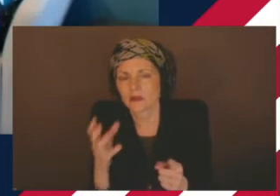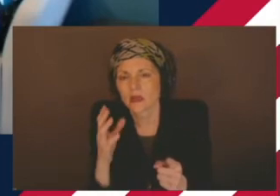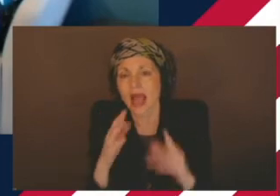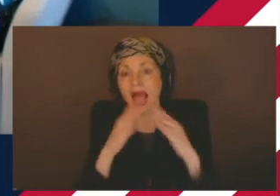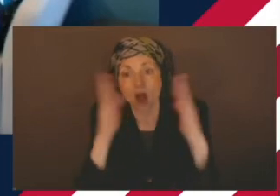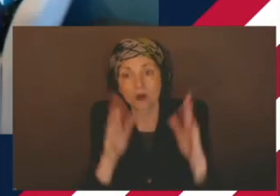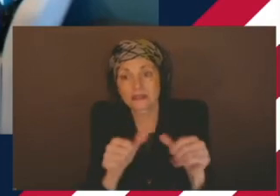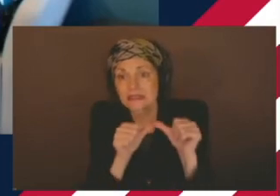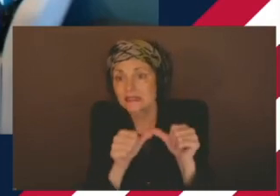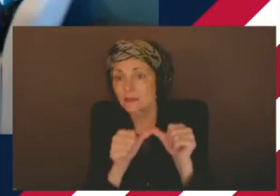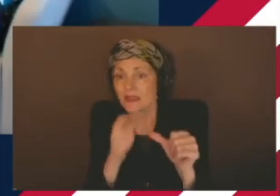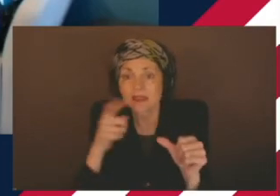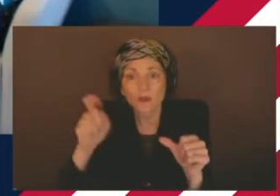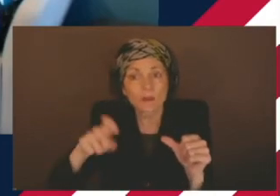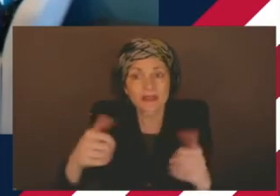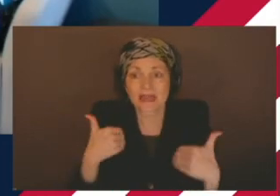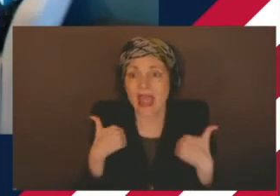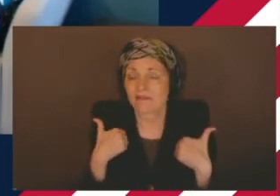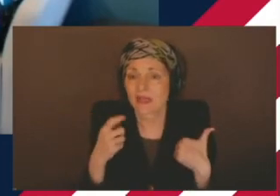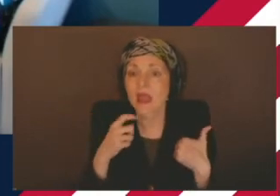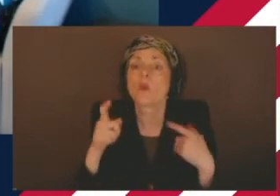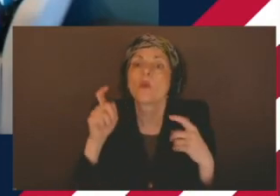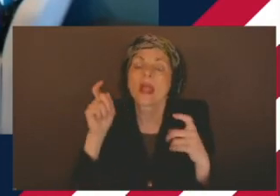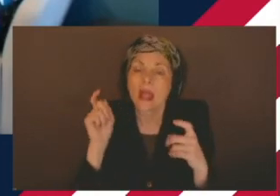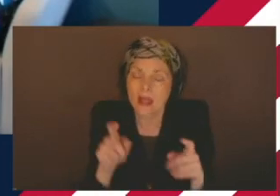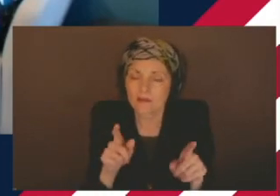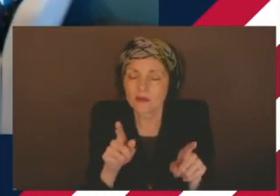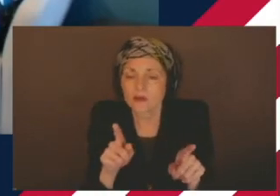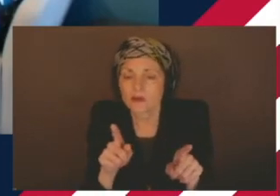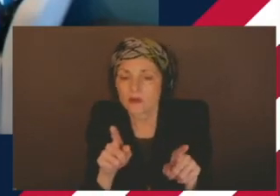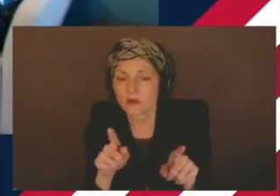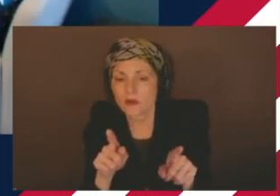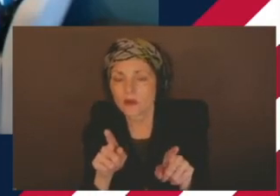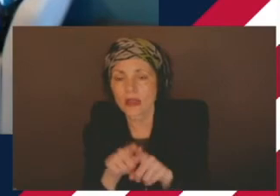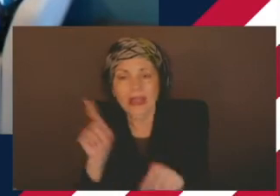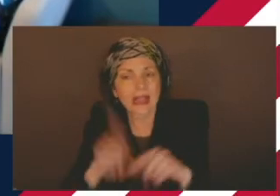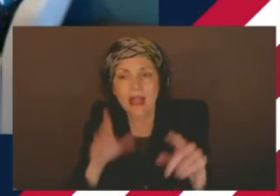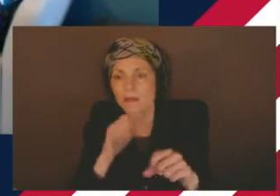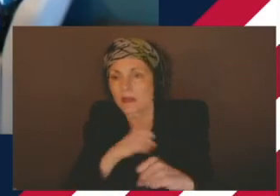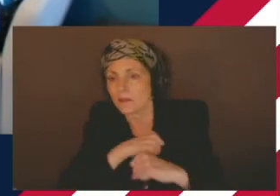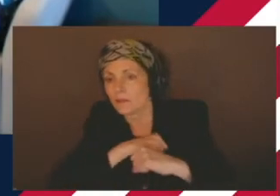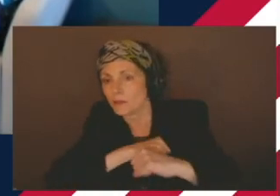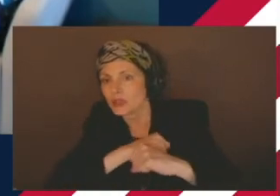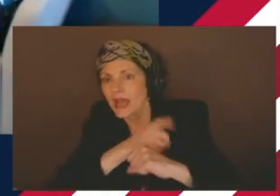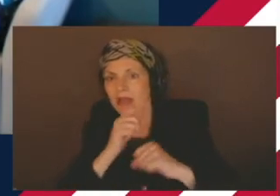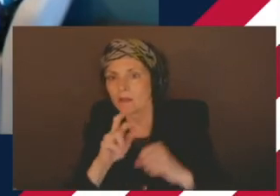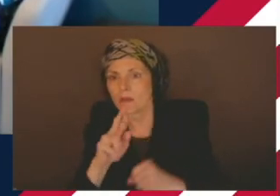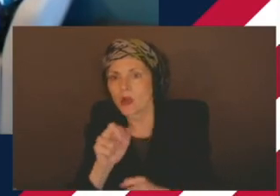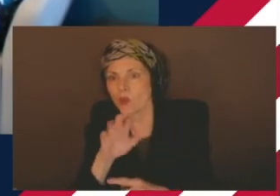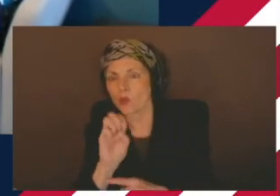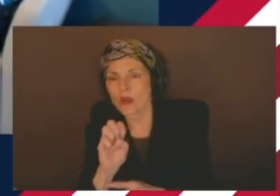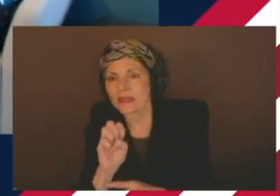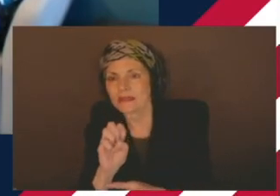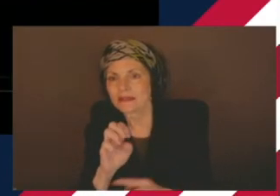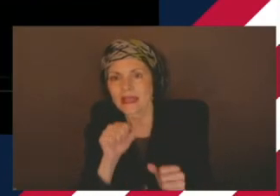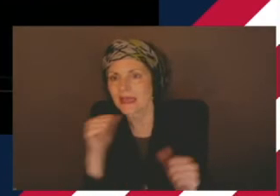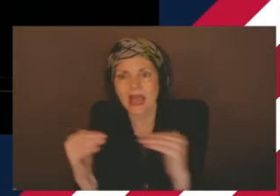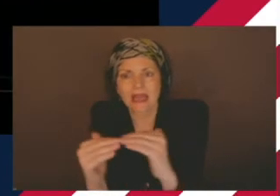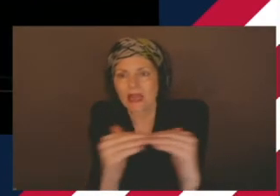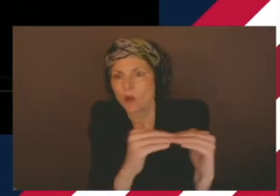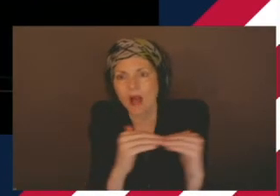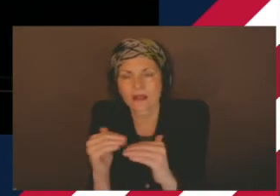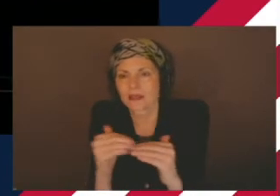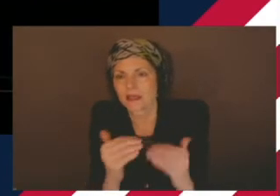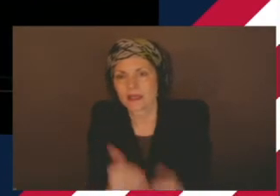by race-based economic violence. And with that, I thank you so much, Chair and members of the committee. Thank you so much